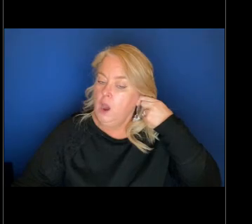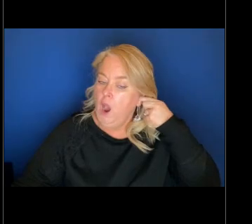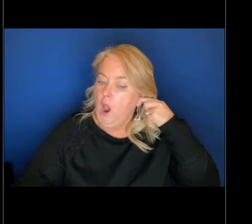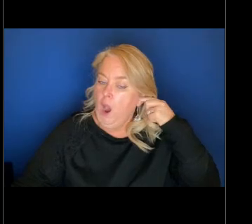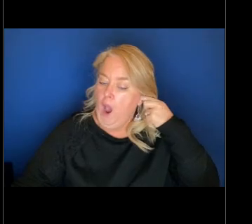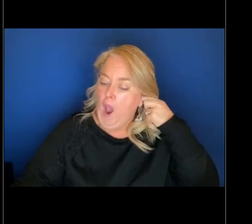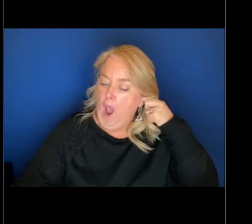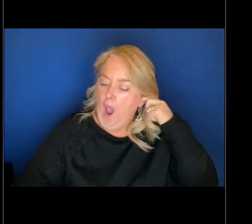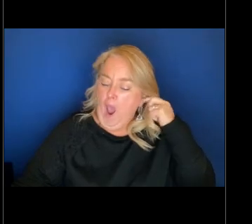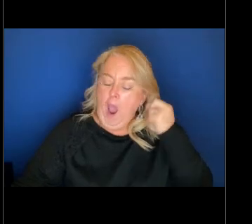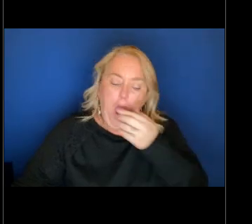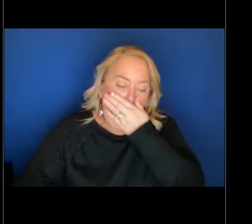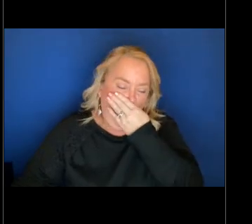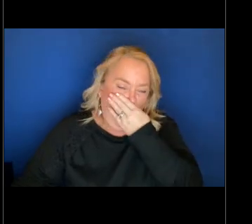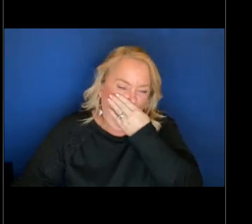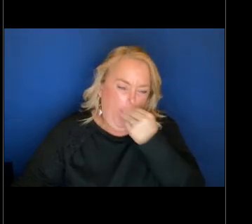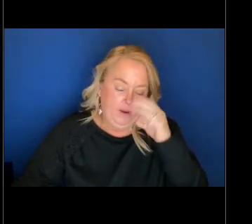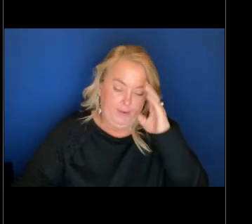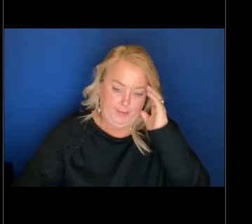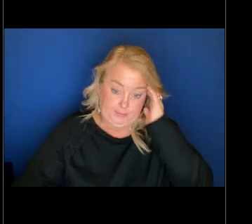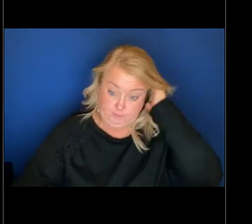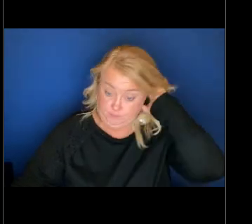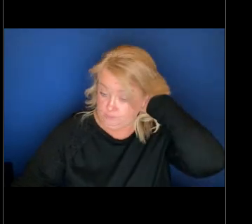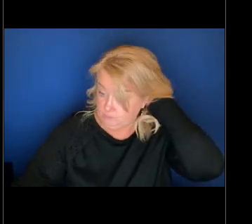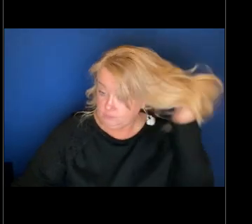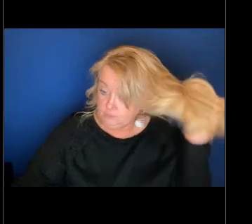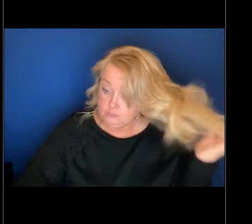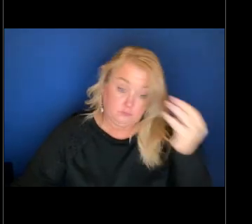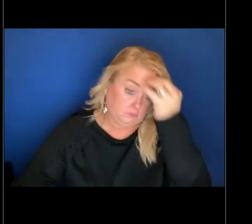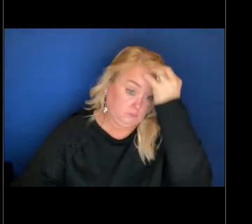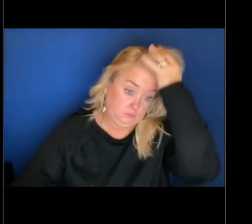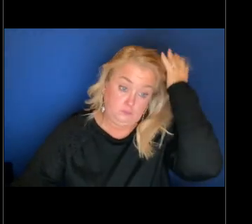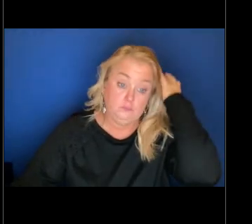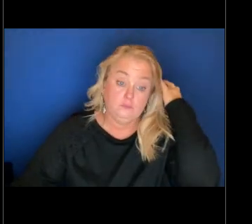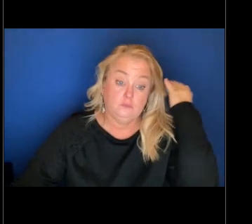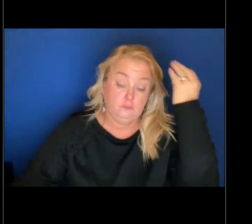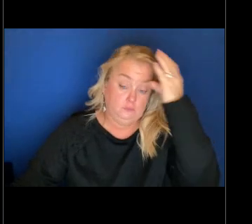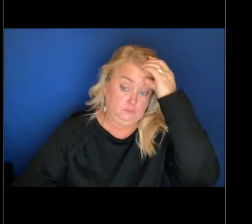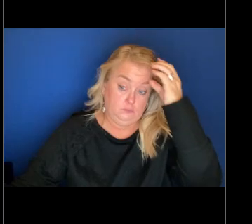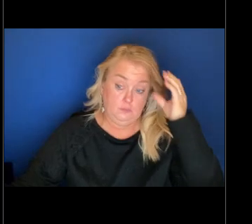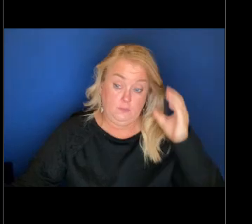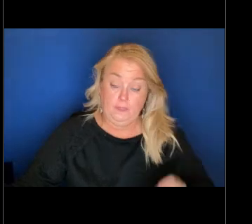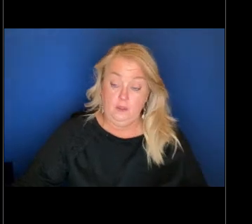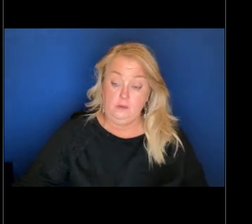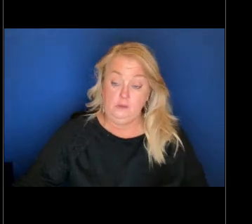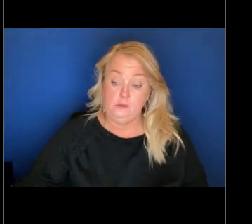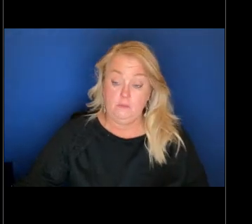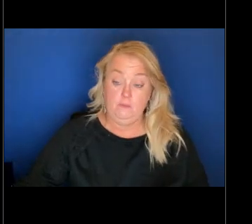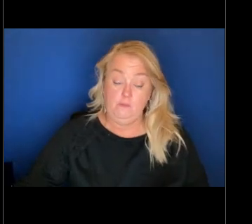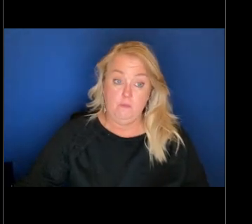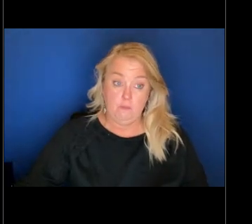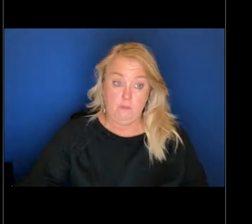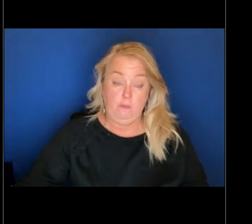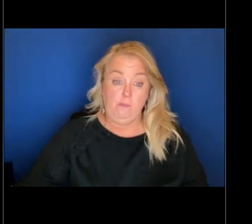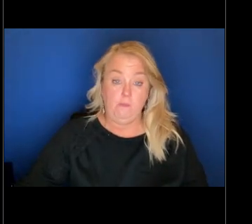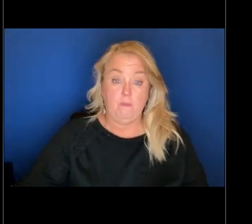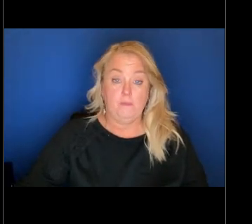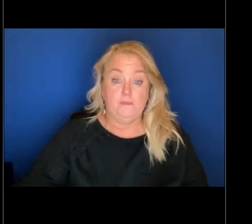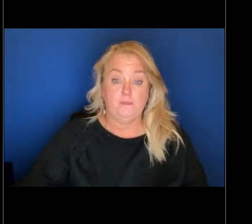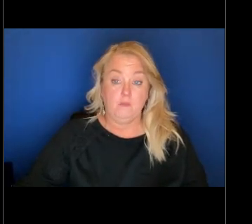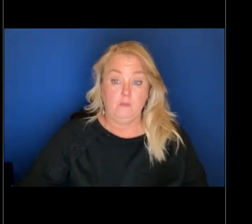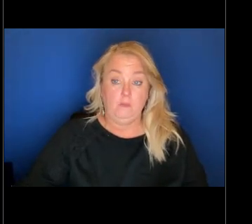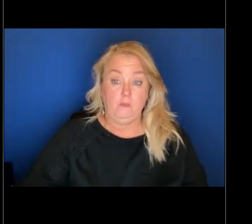or cooktop at its base? Is that A, 24 inches, B, 36 inches, C, 48